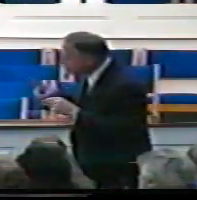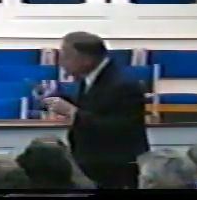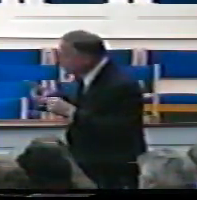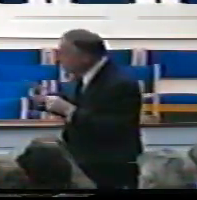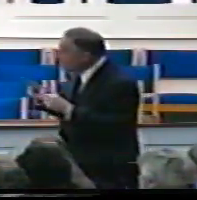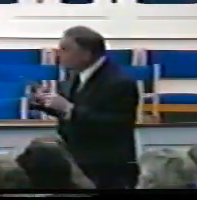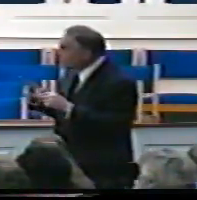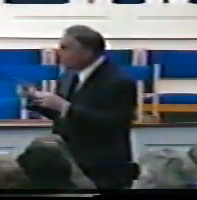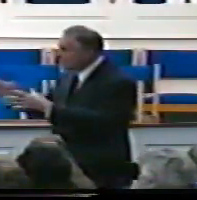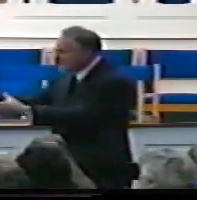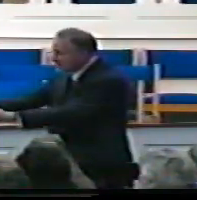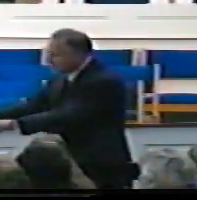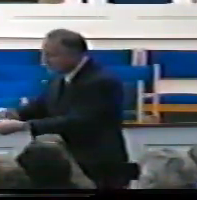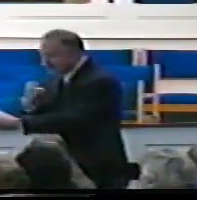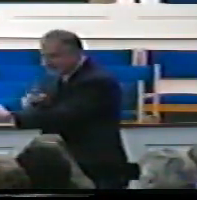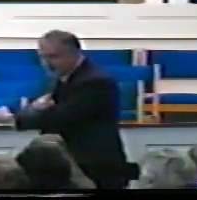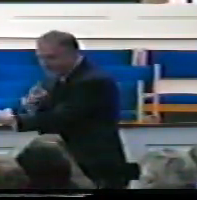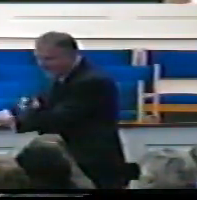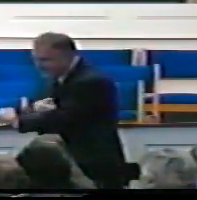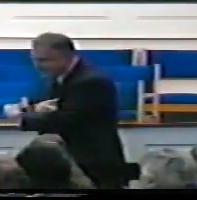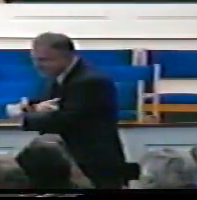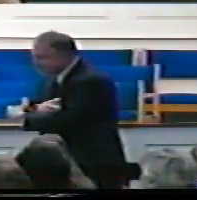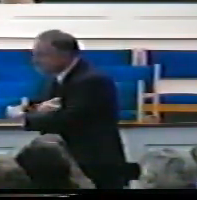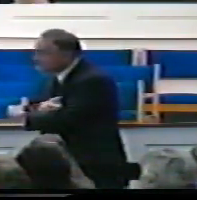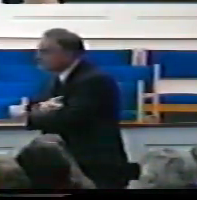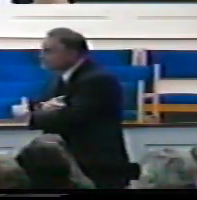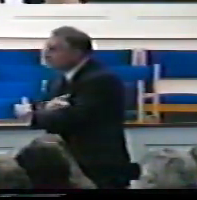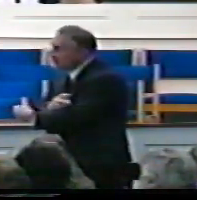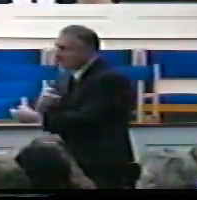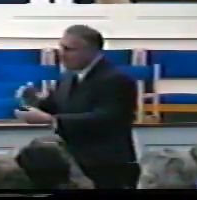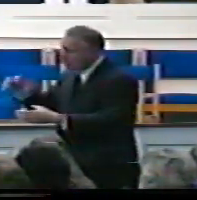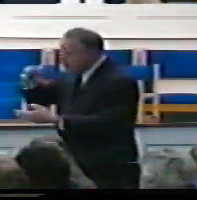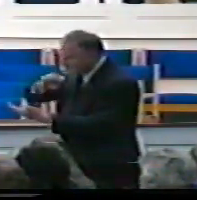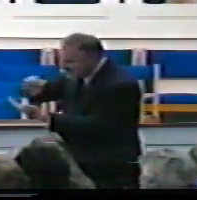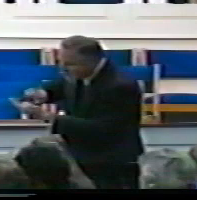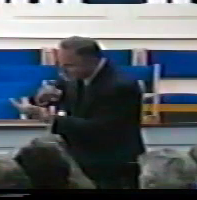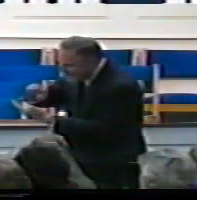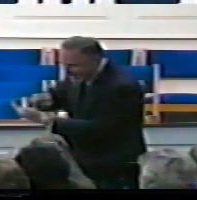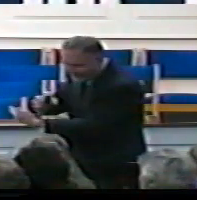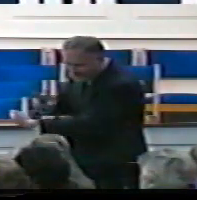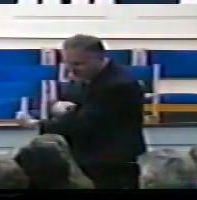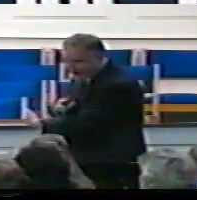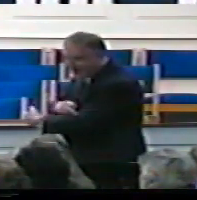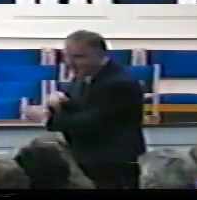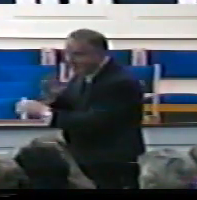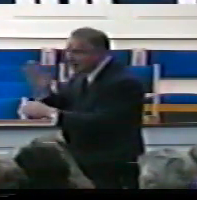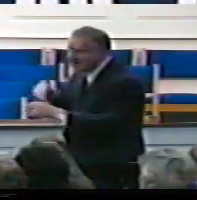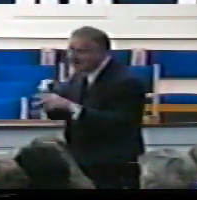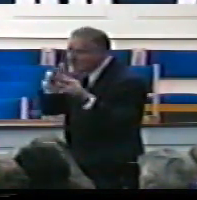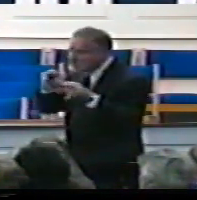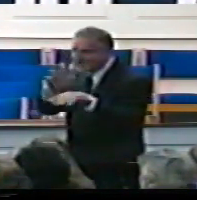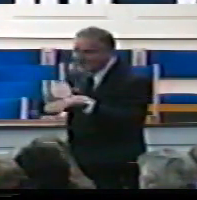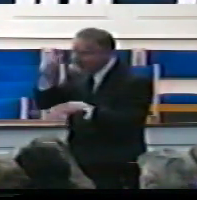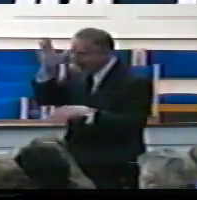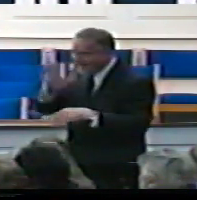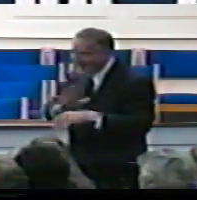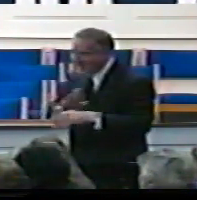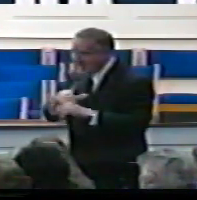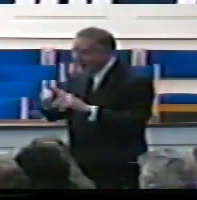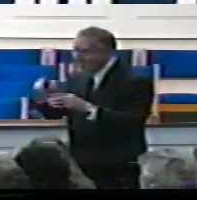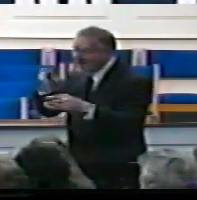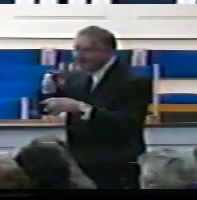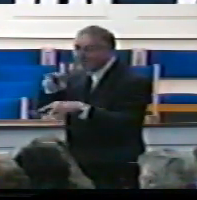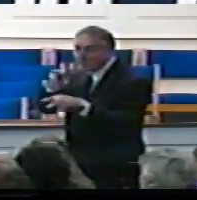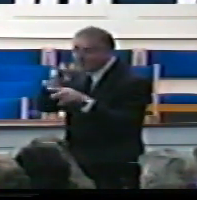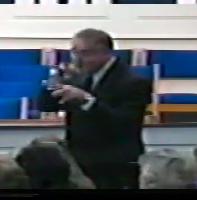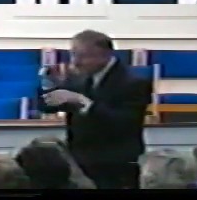That priest would take the lamb. He'd always check the lamb. He never checked the man. As long as the